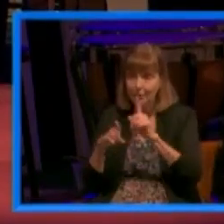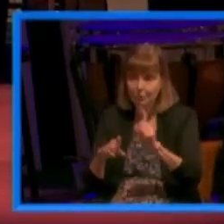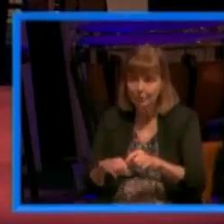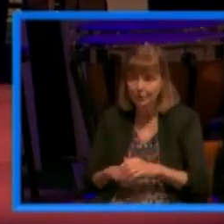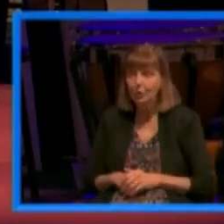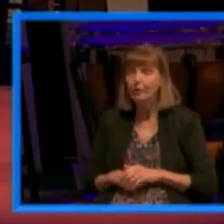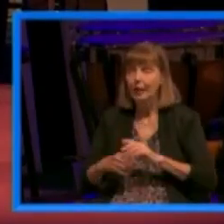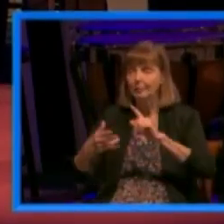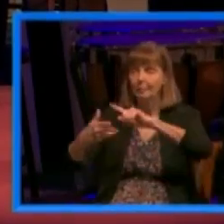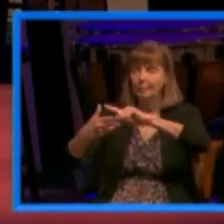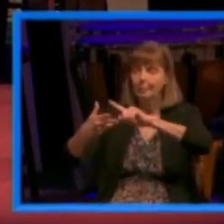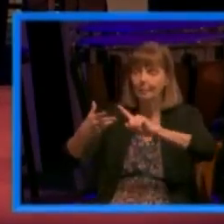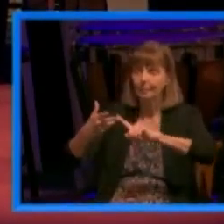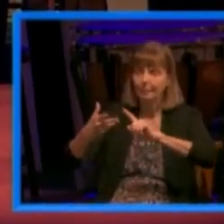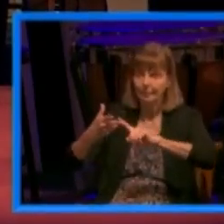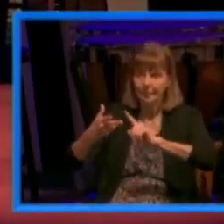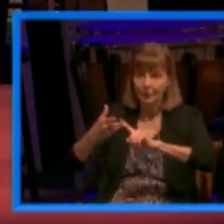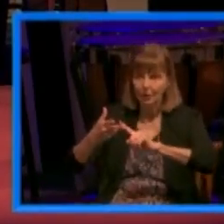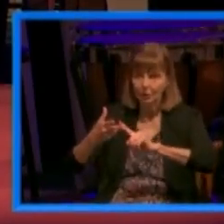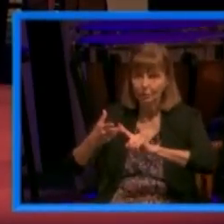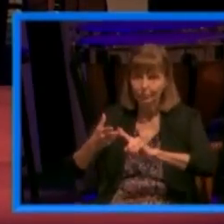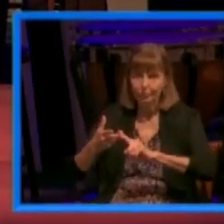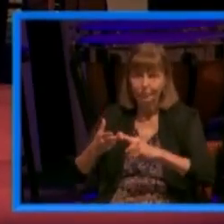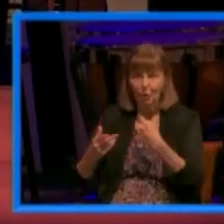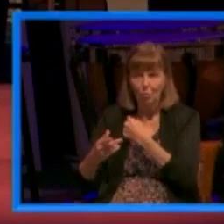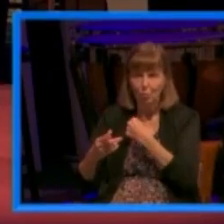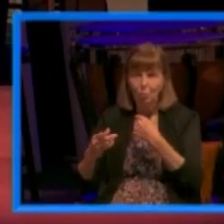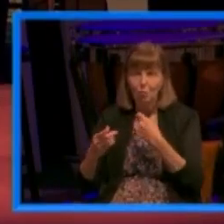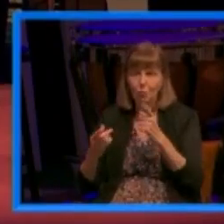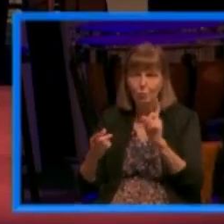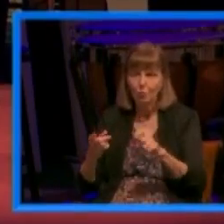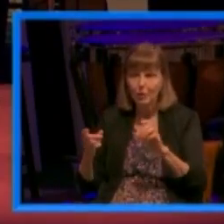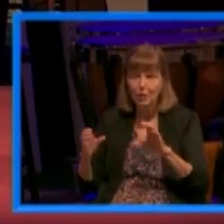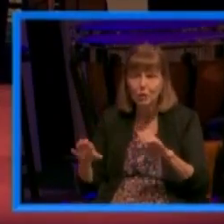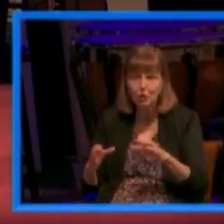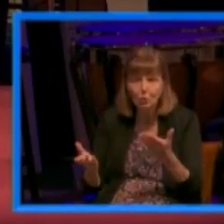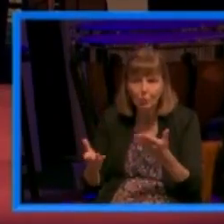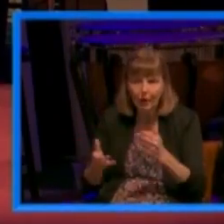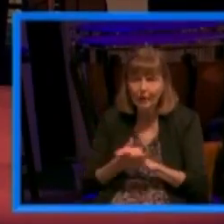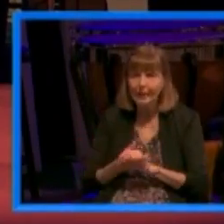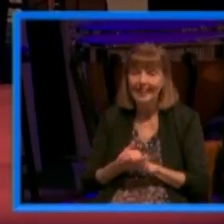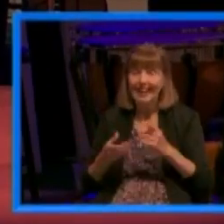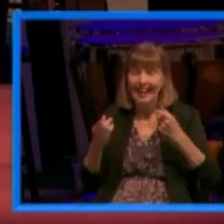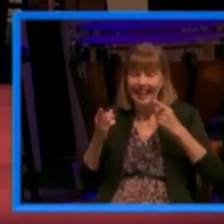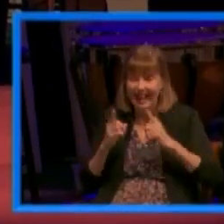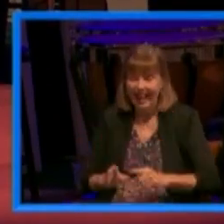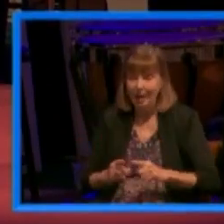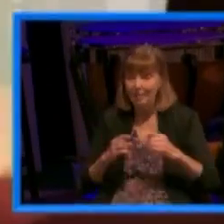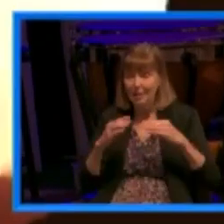I think that will help us here in battling sin, and that's simply this. When we battle sin, we must remember its destruction.